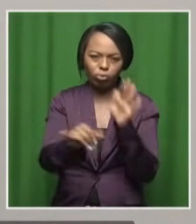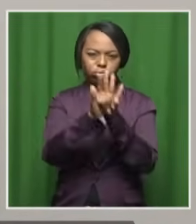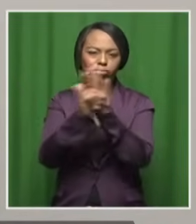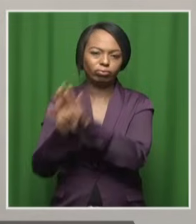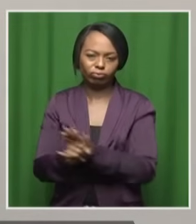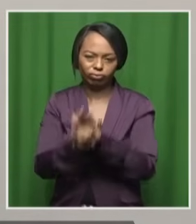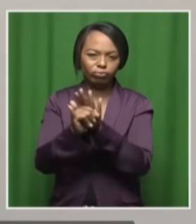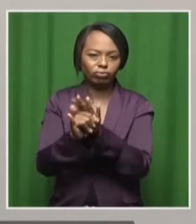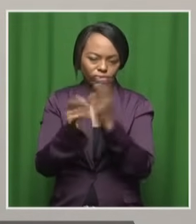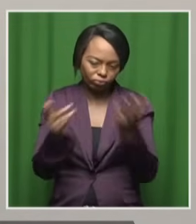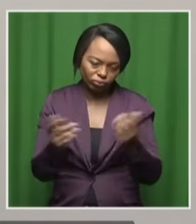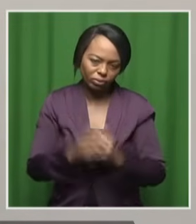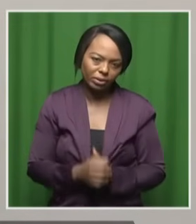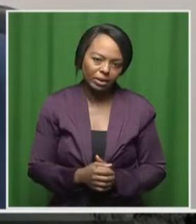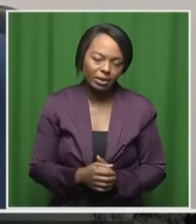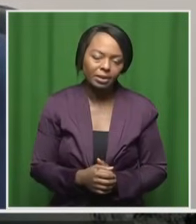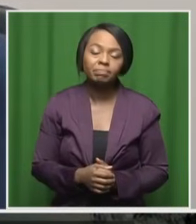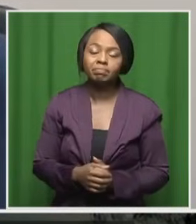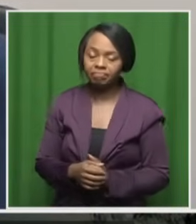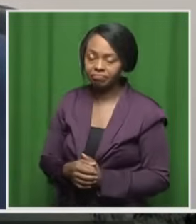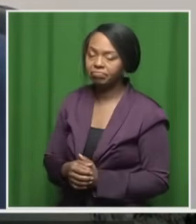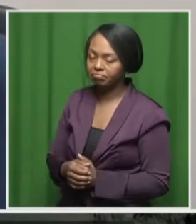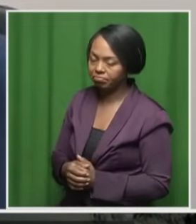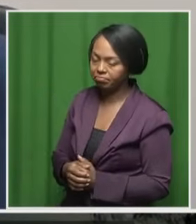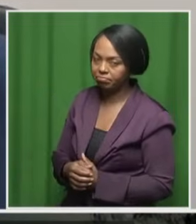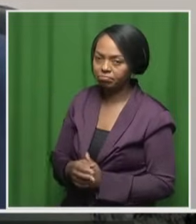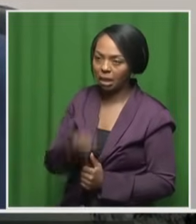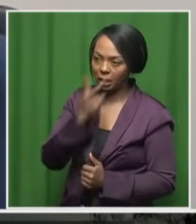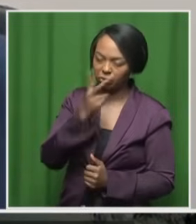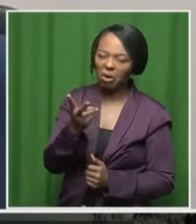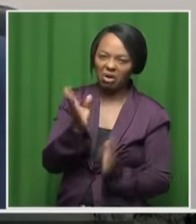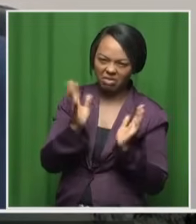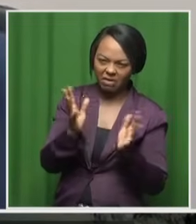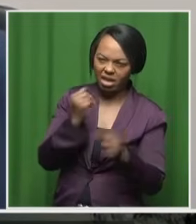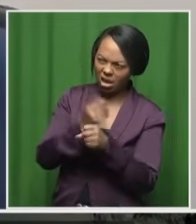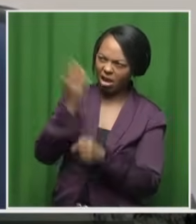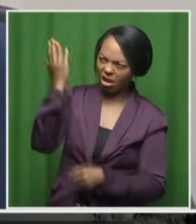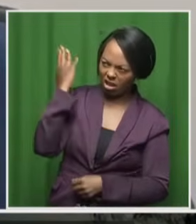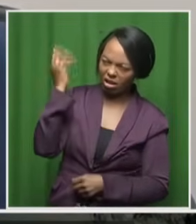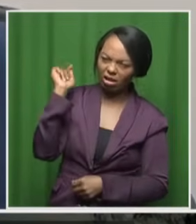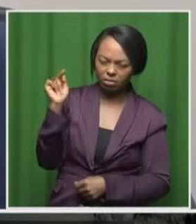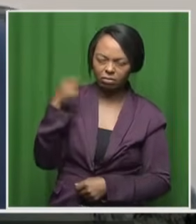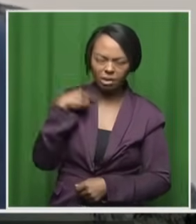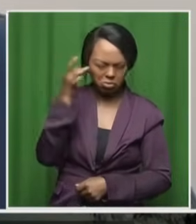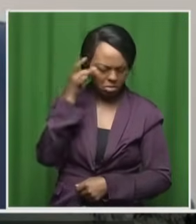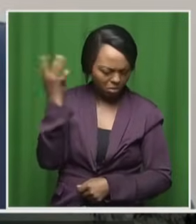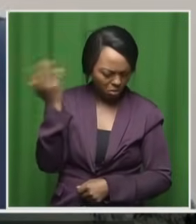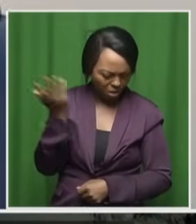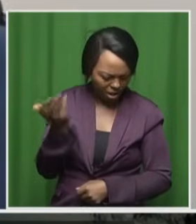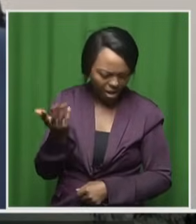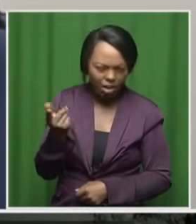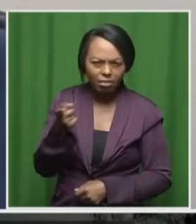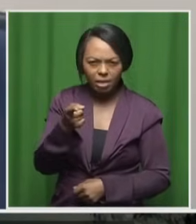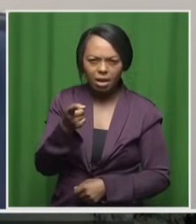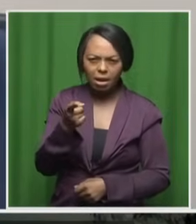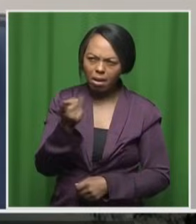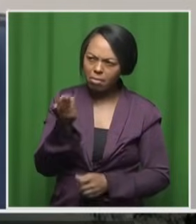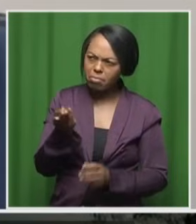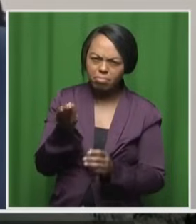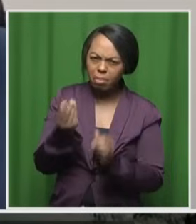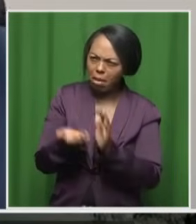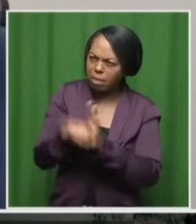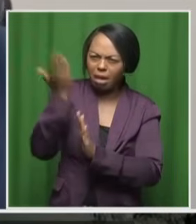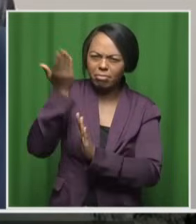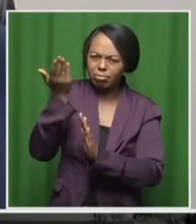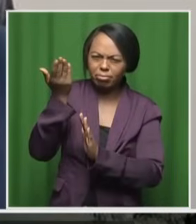till immediately after. Yeah. I mean, we saw last year, I don't know when it was, where we saw the highest prices that we've ever